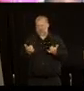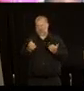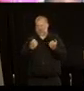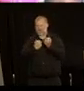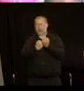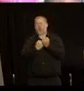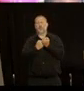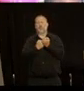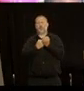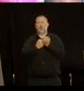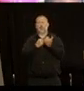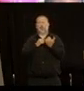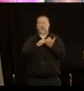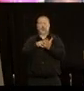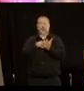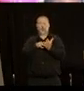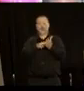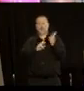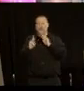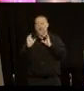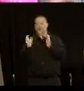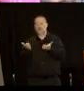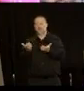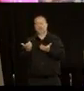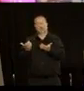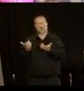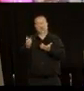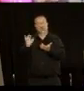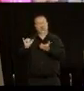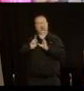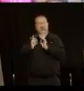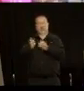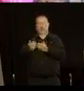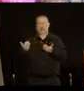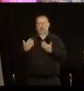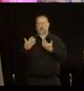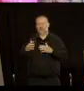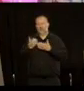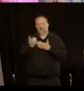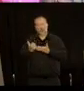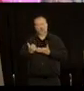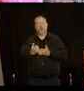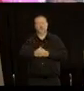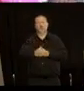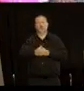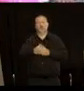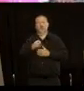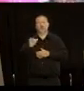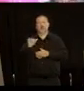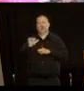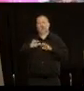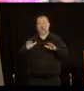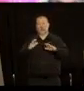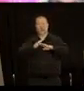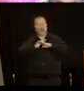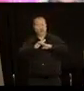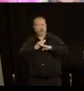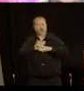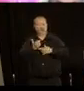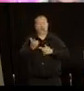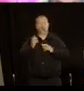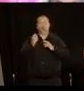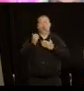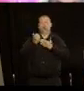support vulnerable populations. We do so much at the department in terms of child protection,